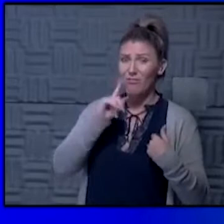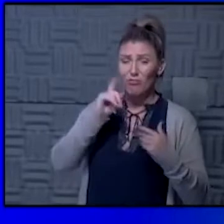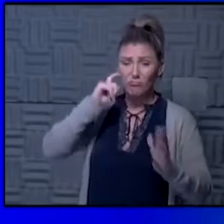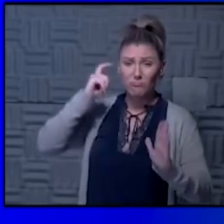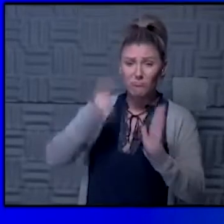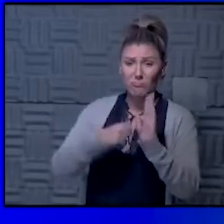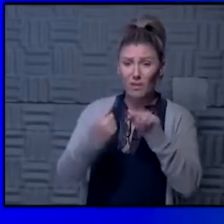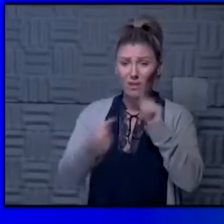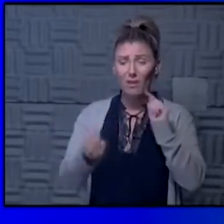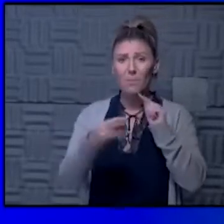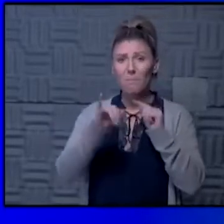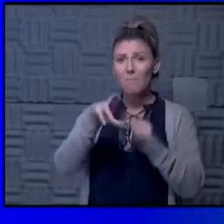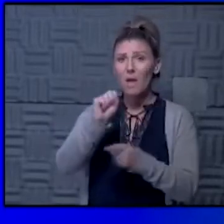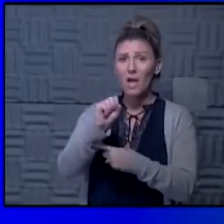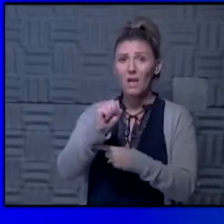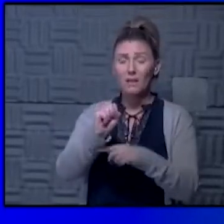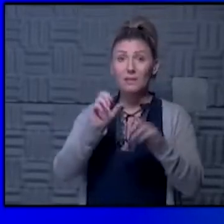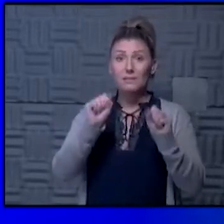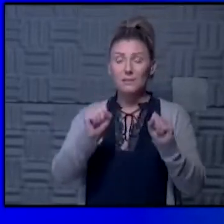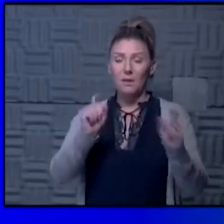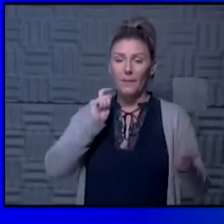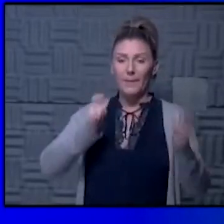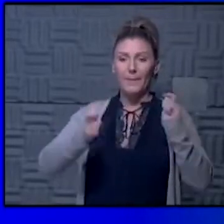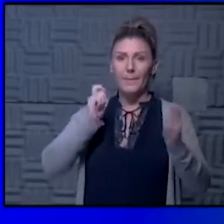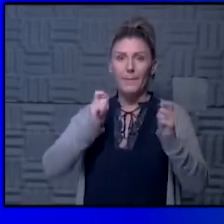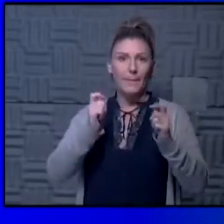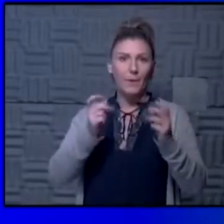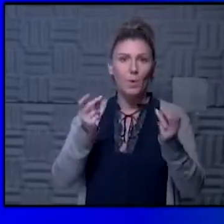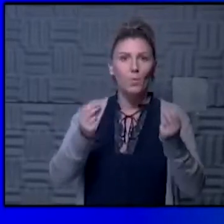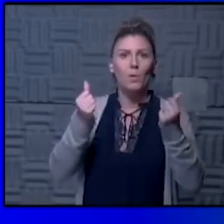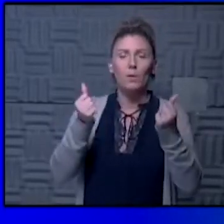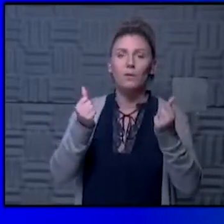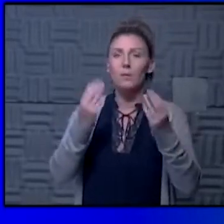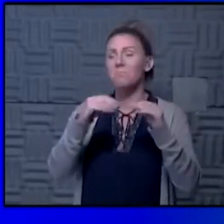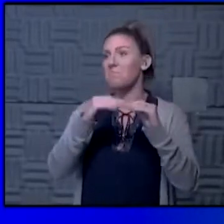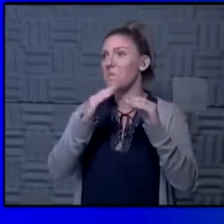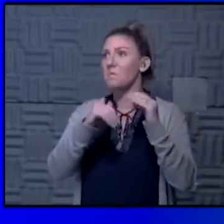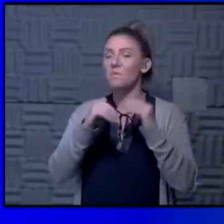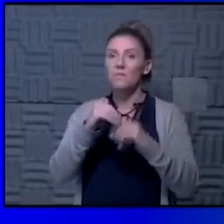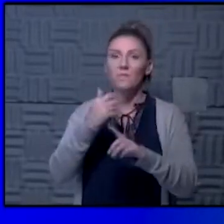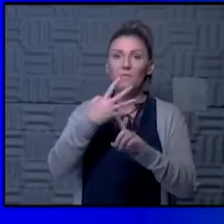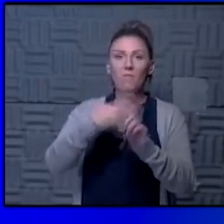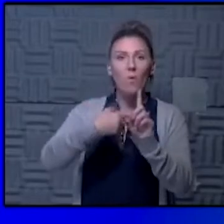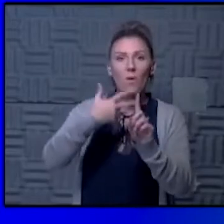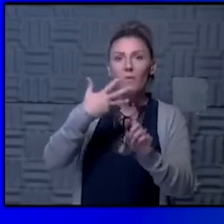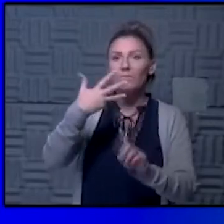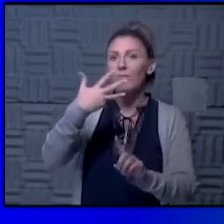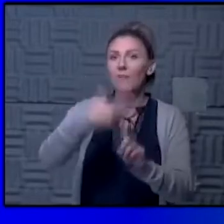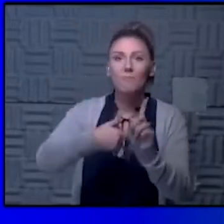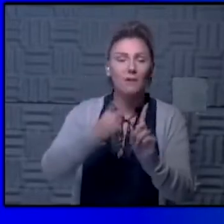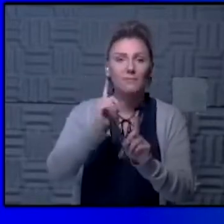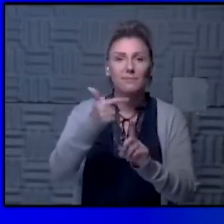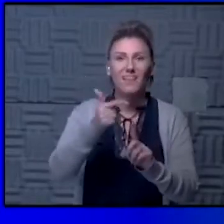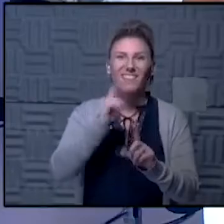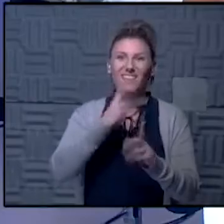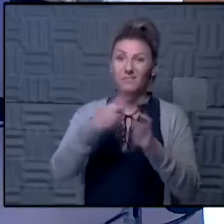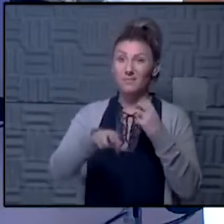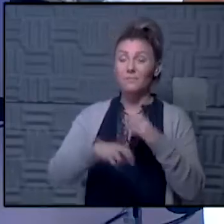antibodies can wane even more quickly than, say, 4 or 5 months. So it makes it very difficult in that